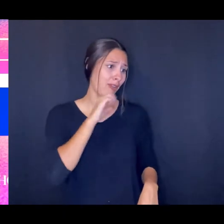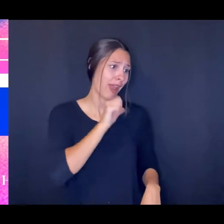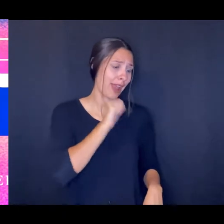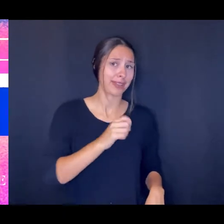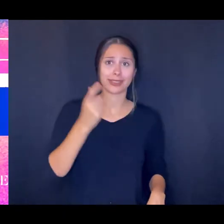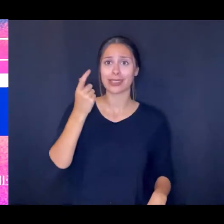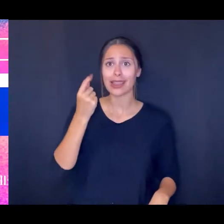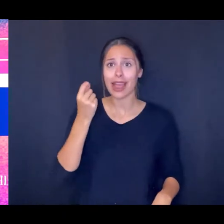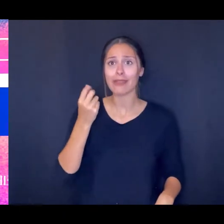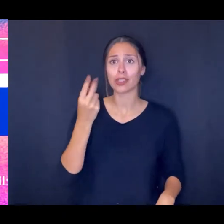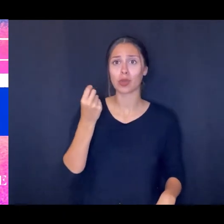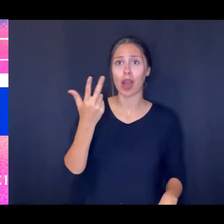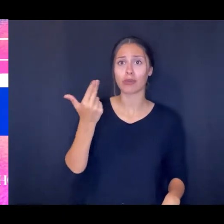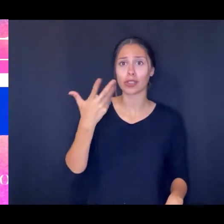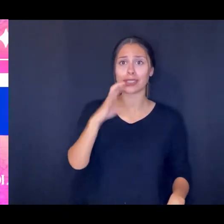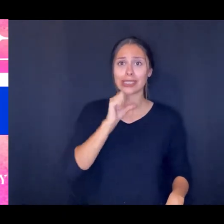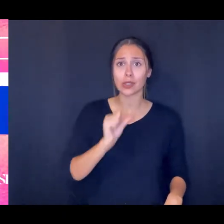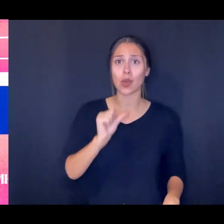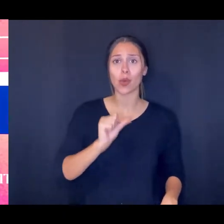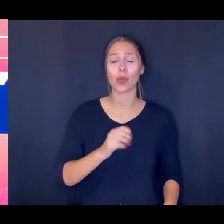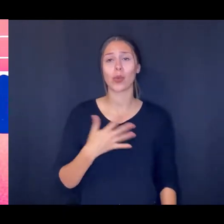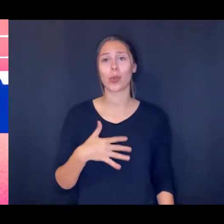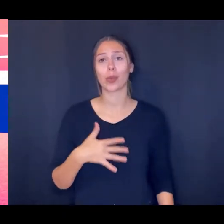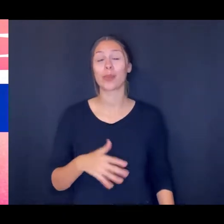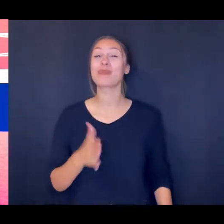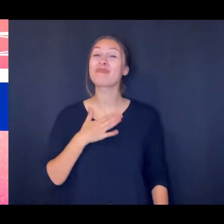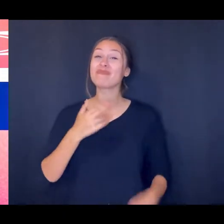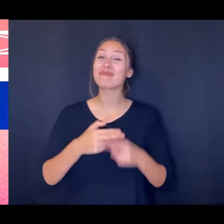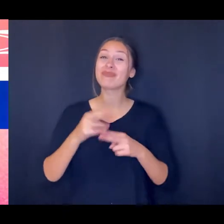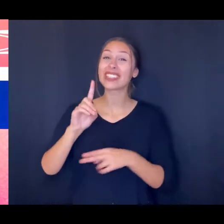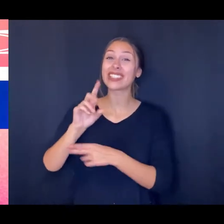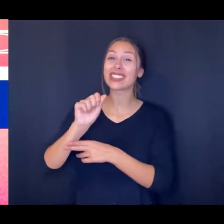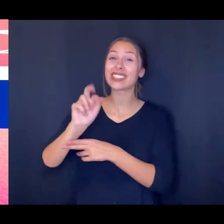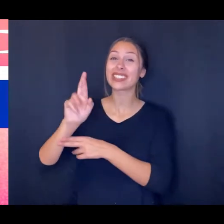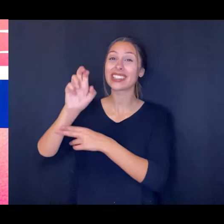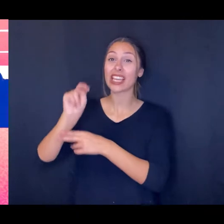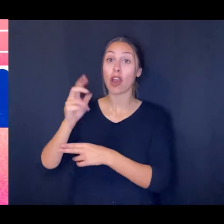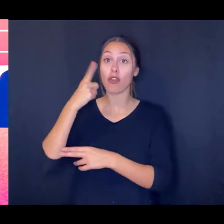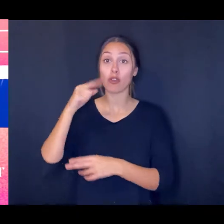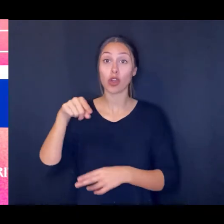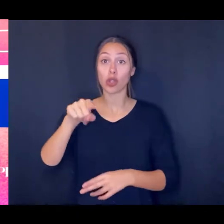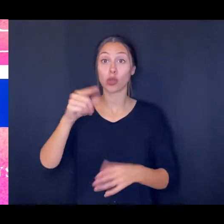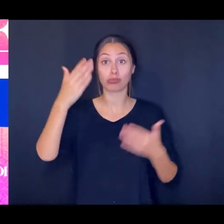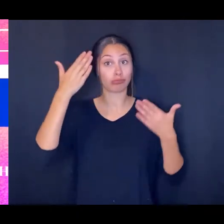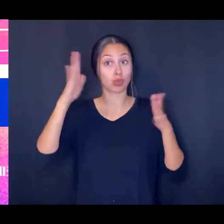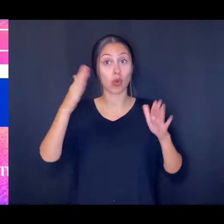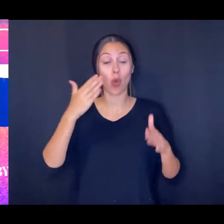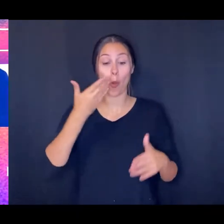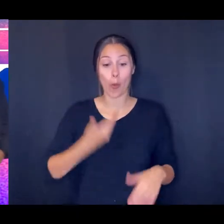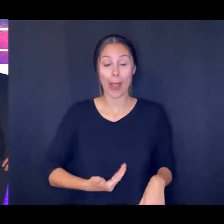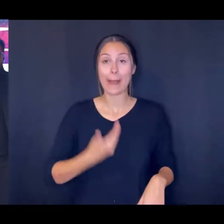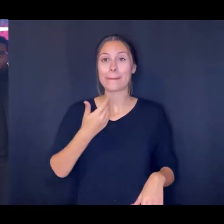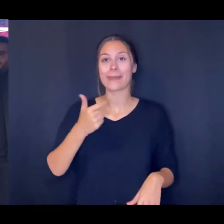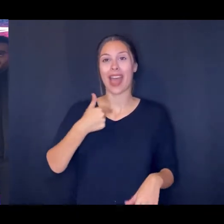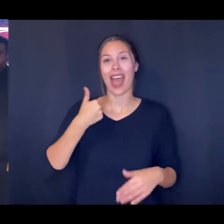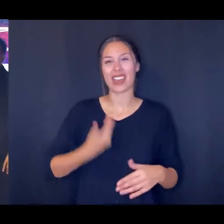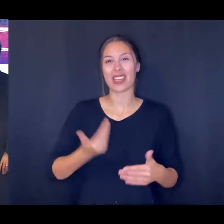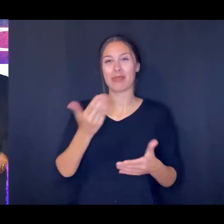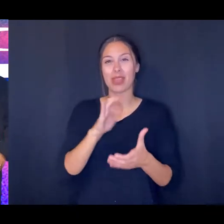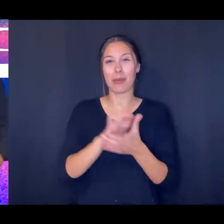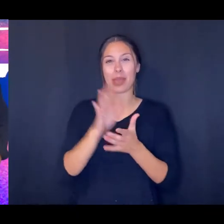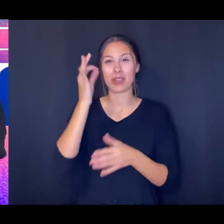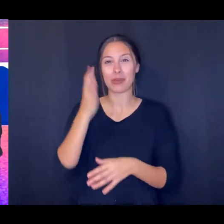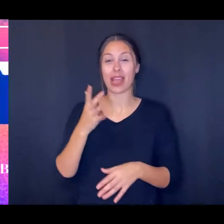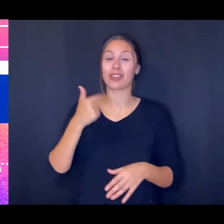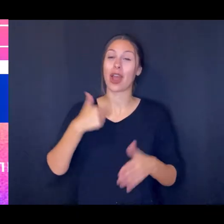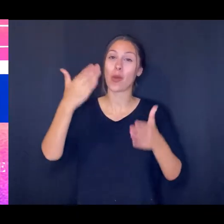was 11, 12, 13 years old. Well, my name is Darren. For those of you who don't know me, I'm the marriage pastor here. I'd like to